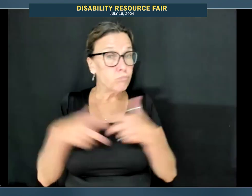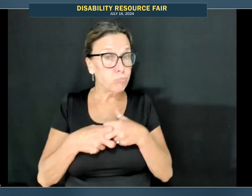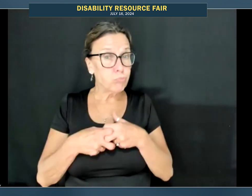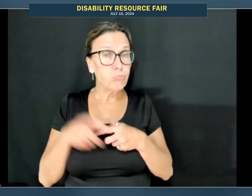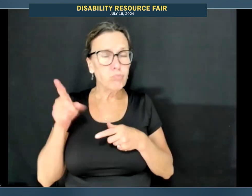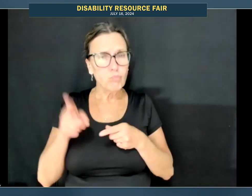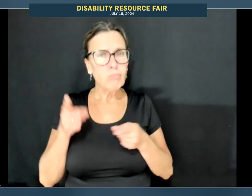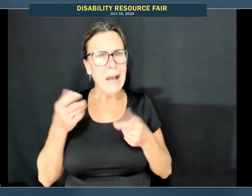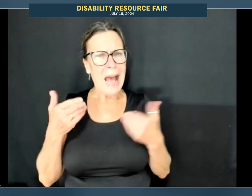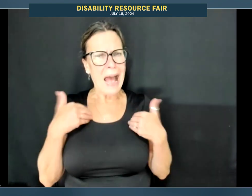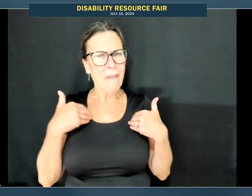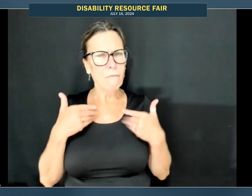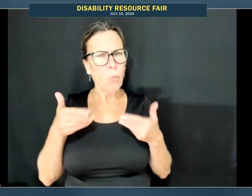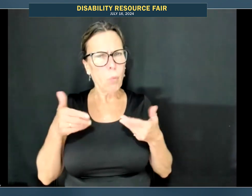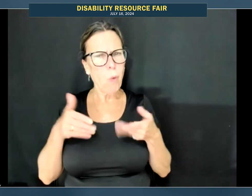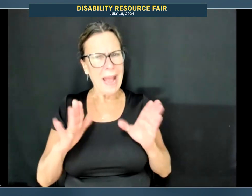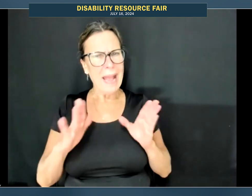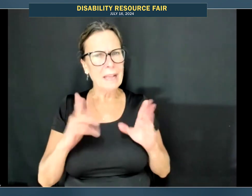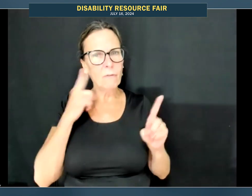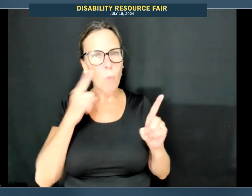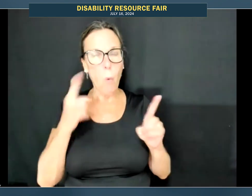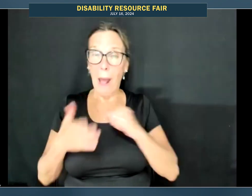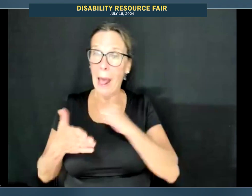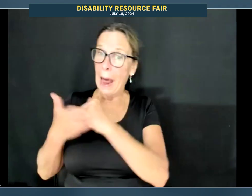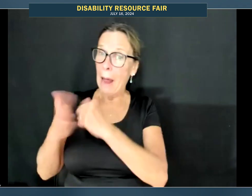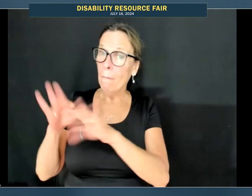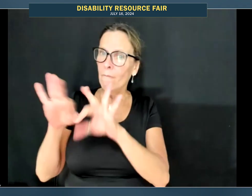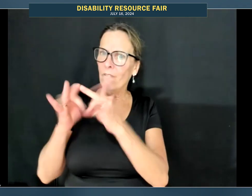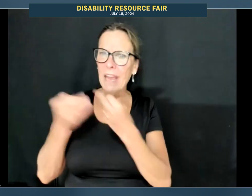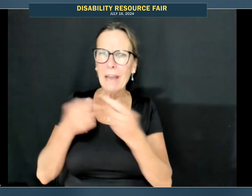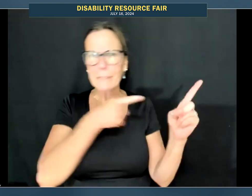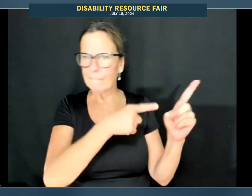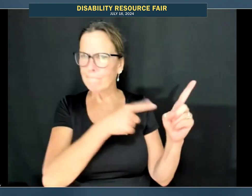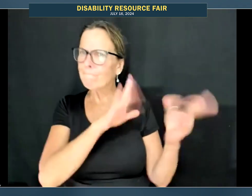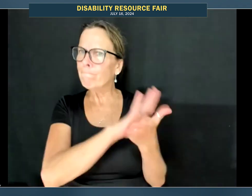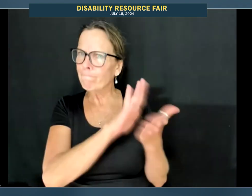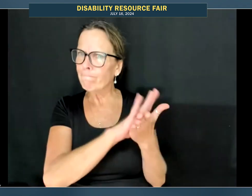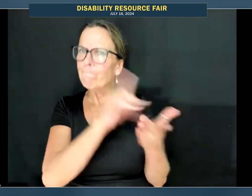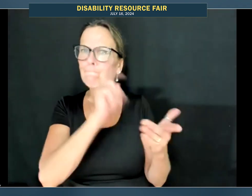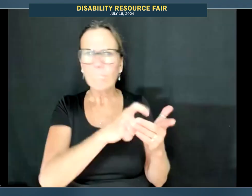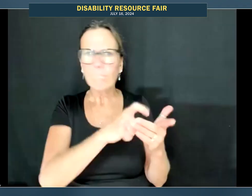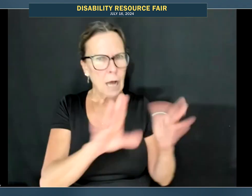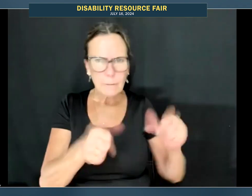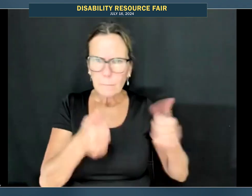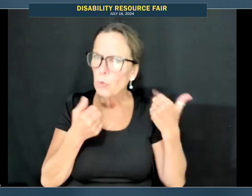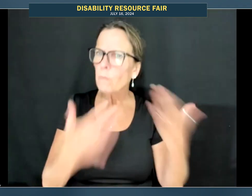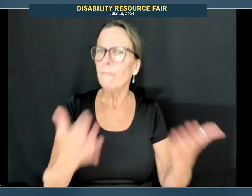help a family secure those services.